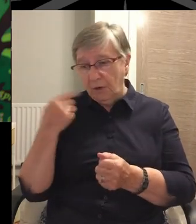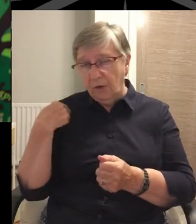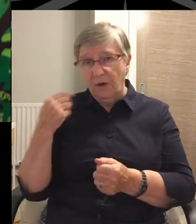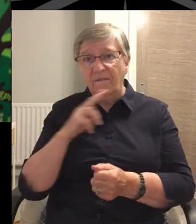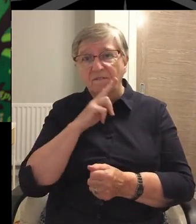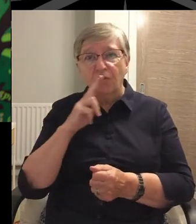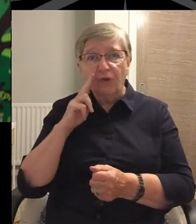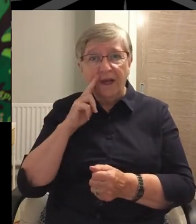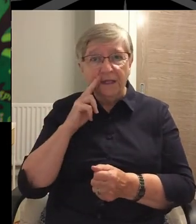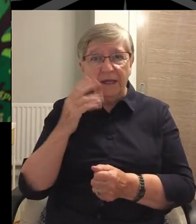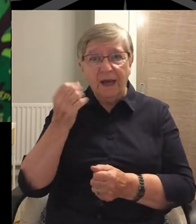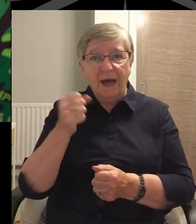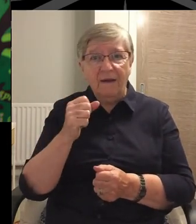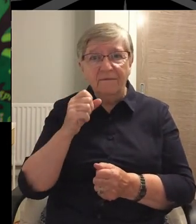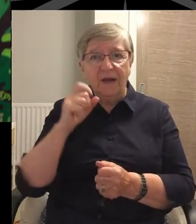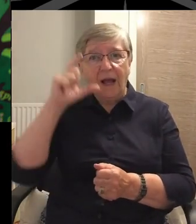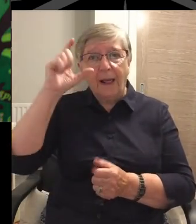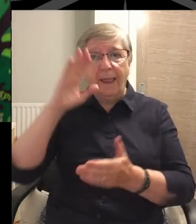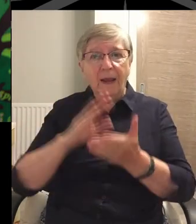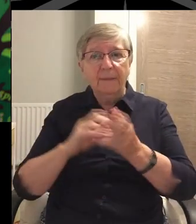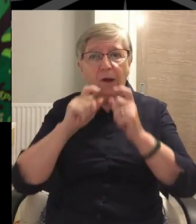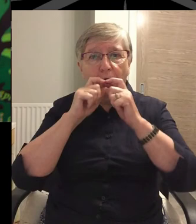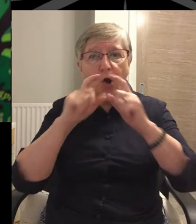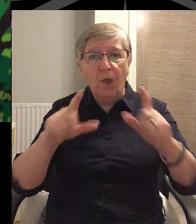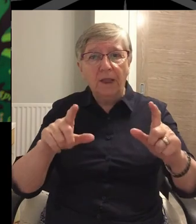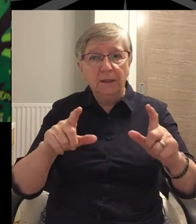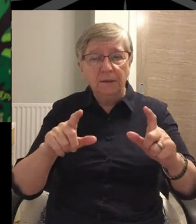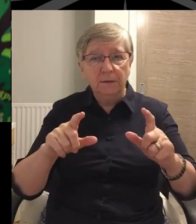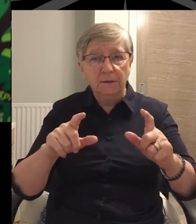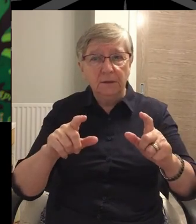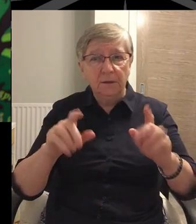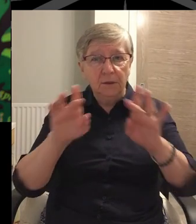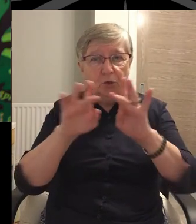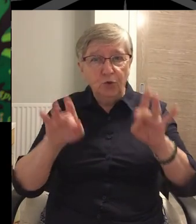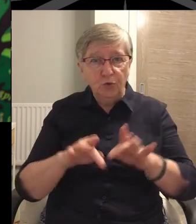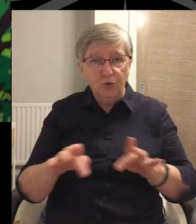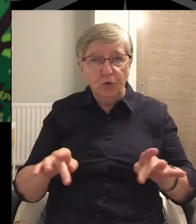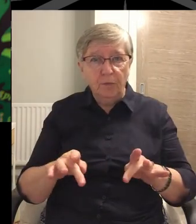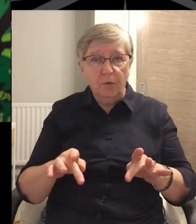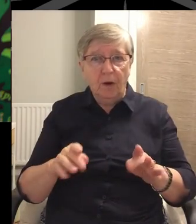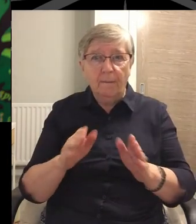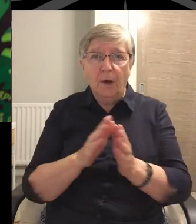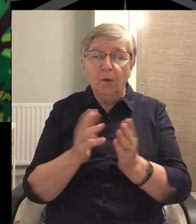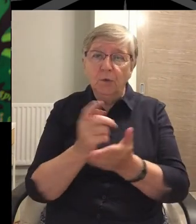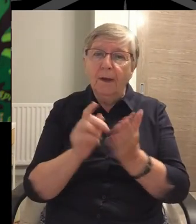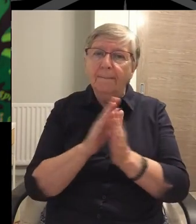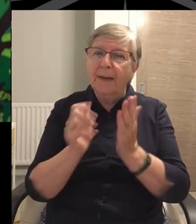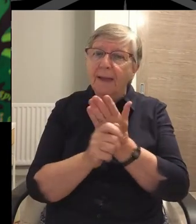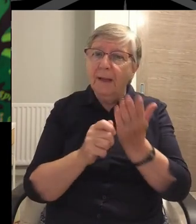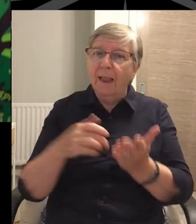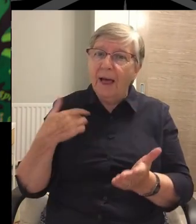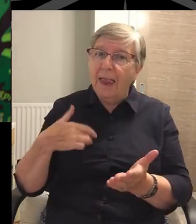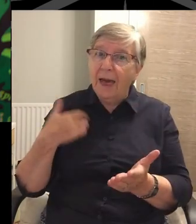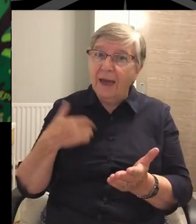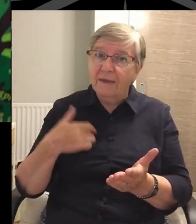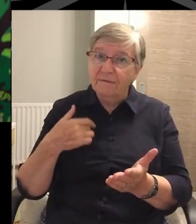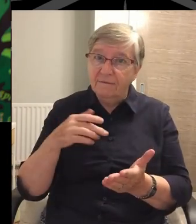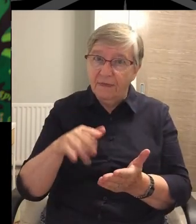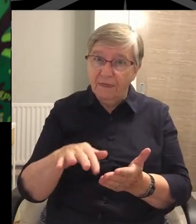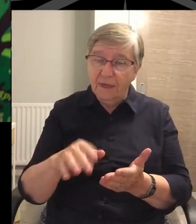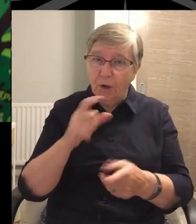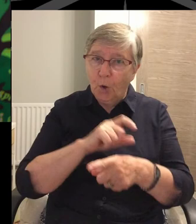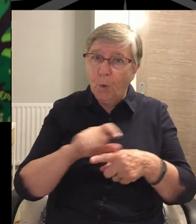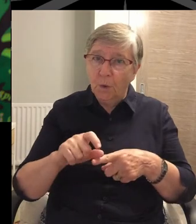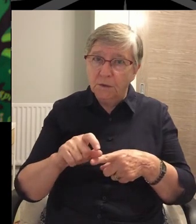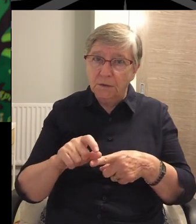a Claremont calling out this week, an important work about Bible Alive being shared in that. And also